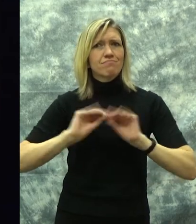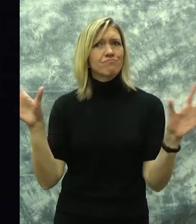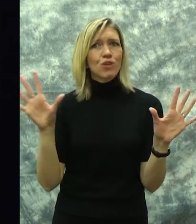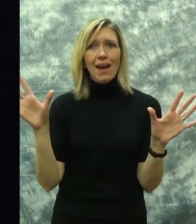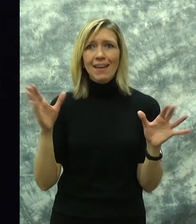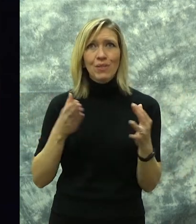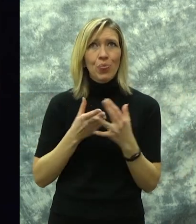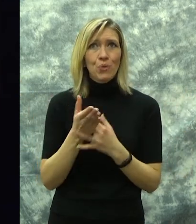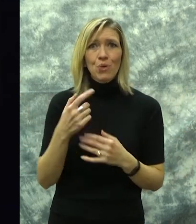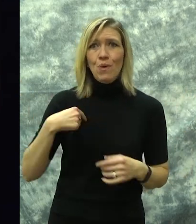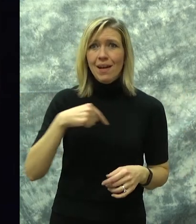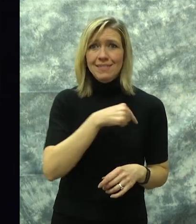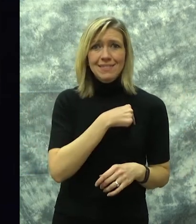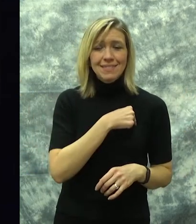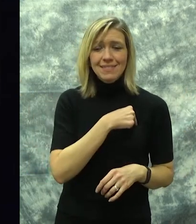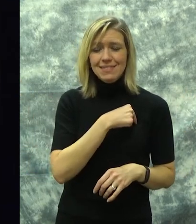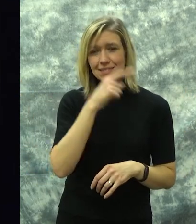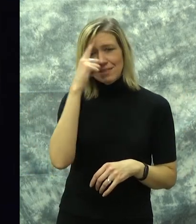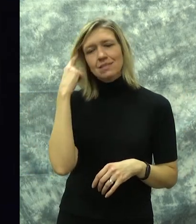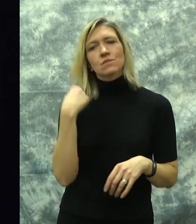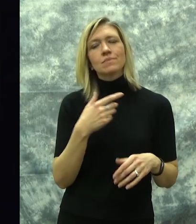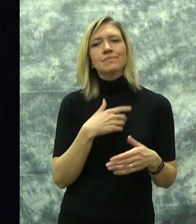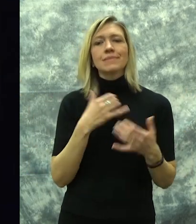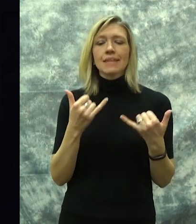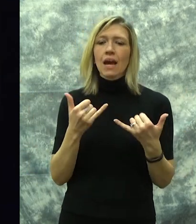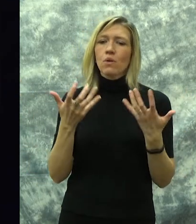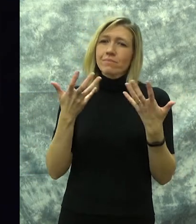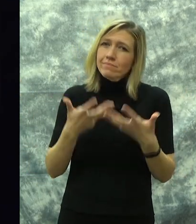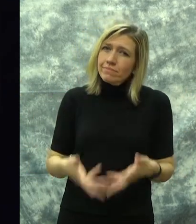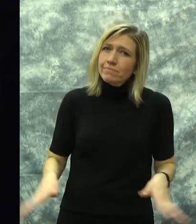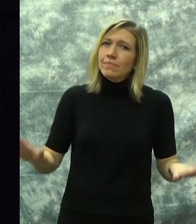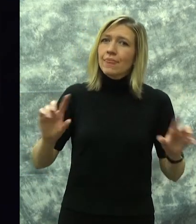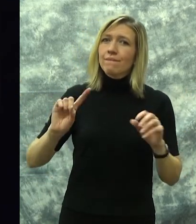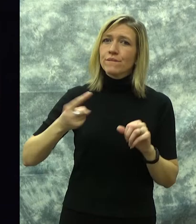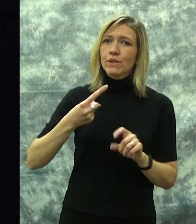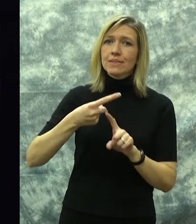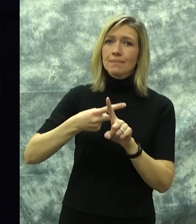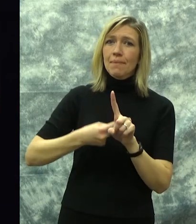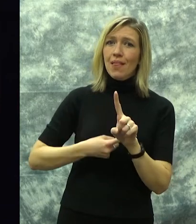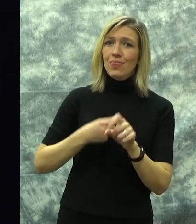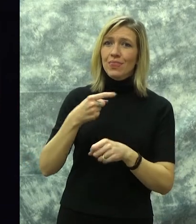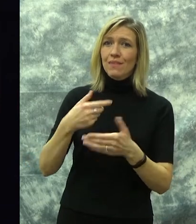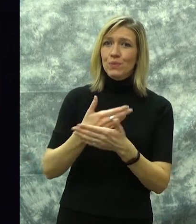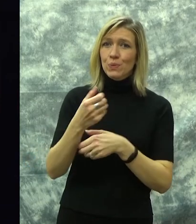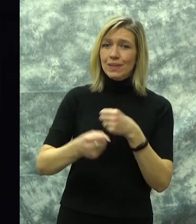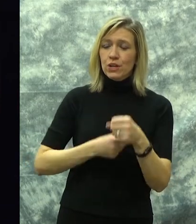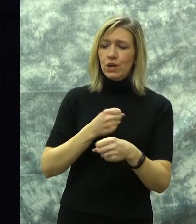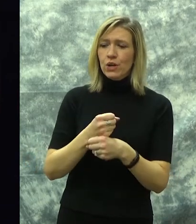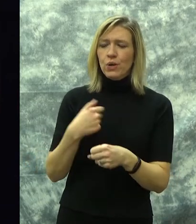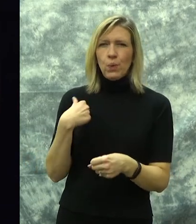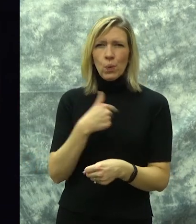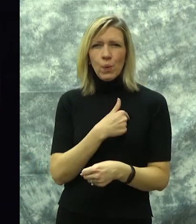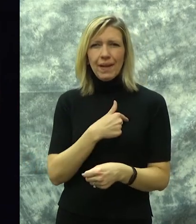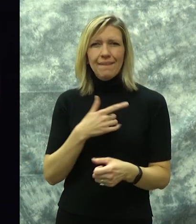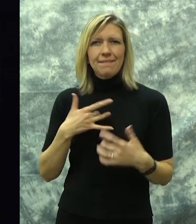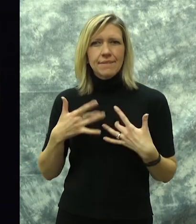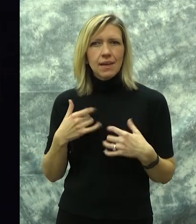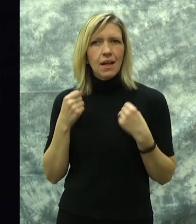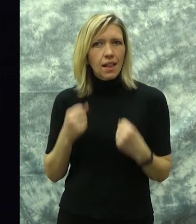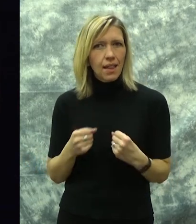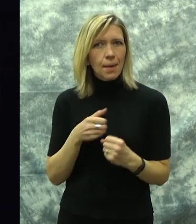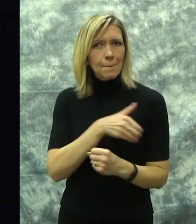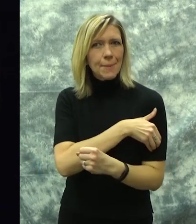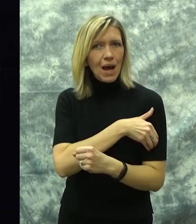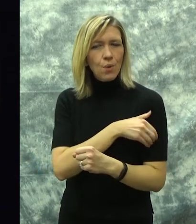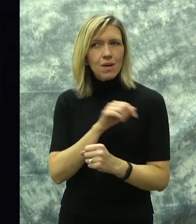towards the completion of the first month of this new year, we feel the power of this light that is guiding us forth